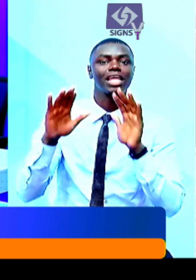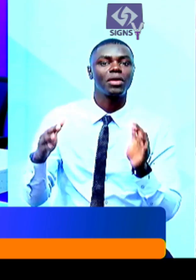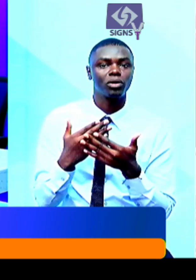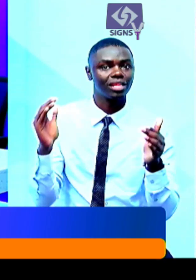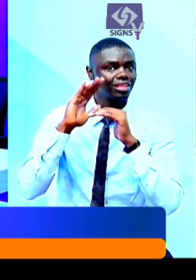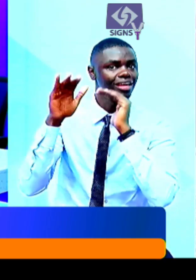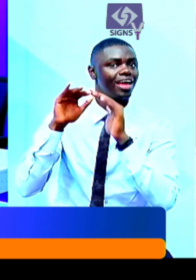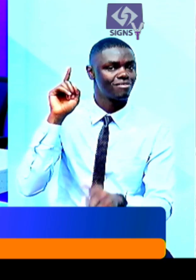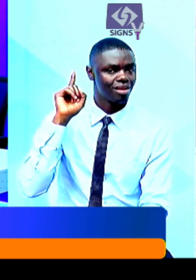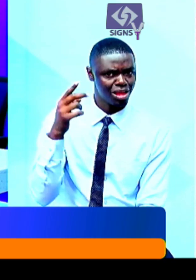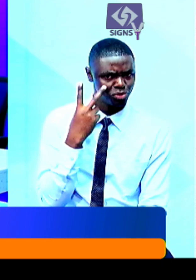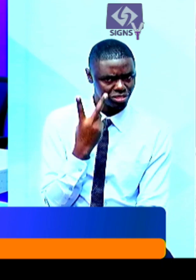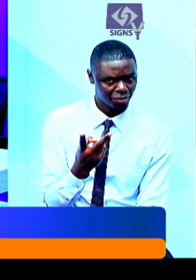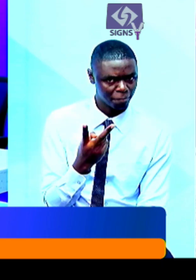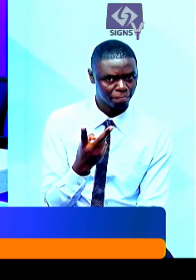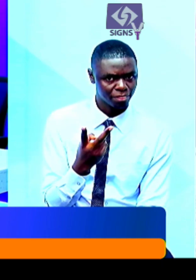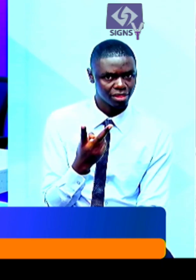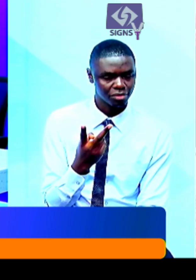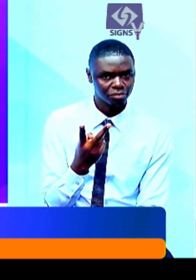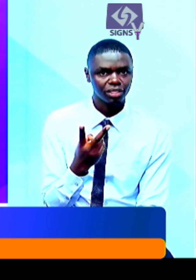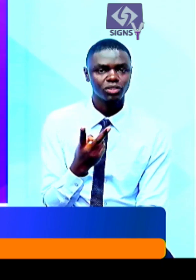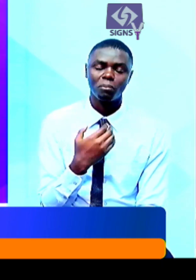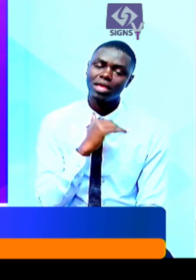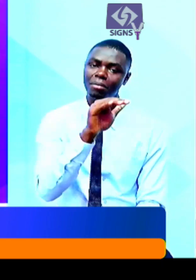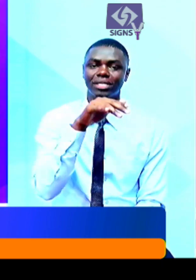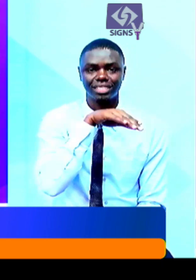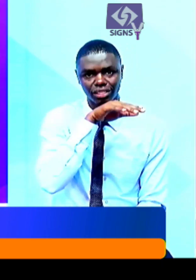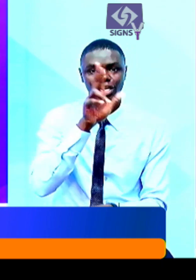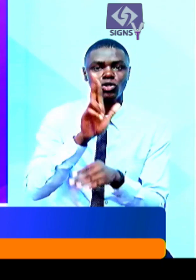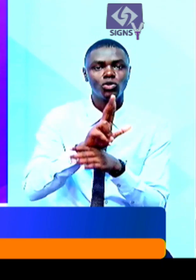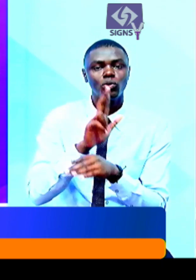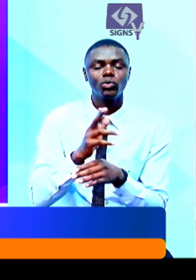heaven. So I'm asking Raila Odinga, can you use these